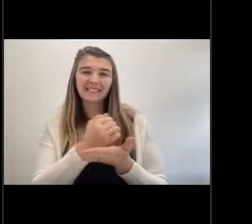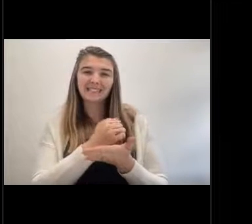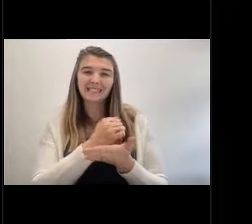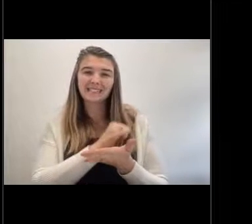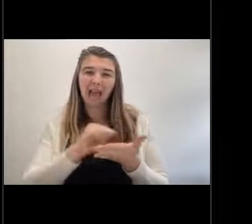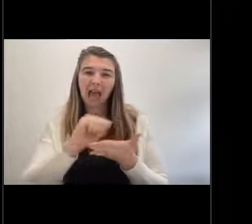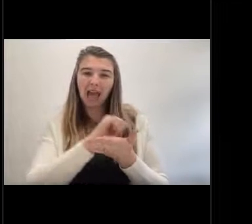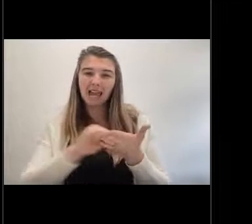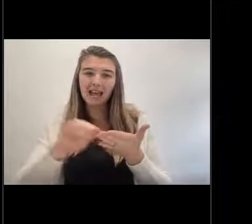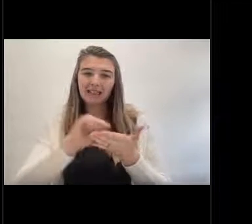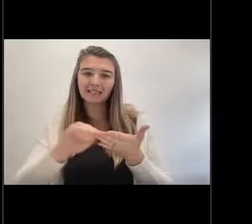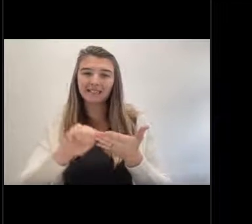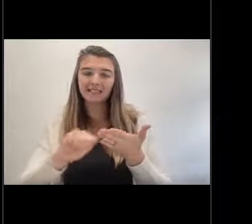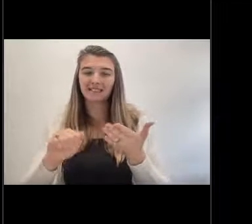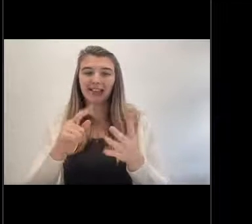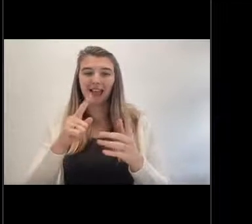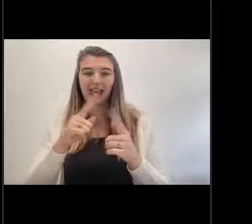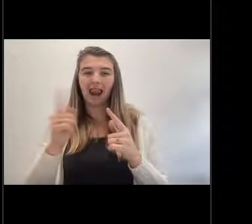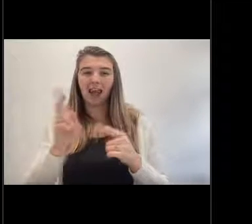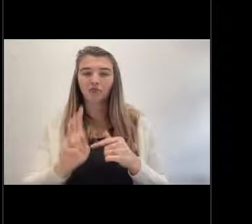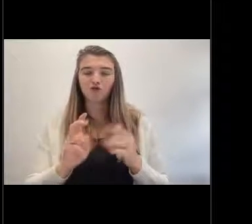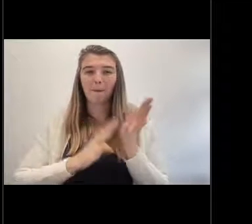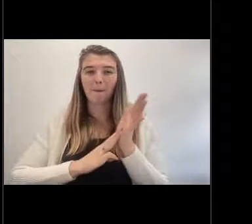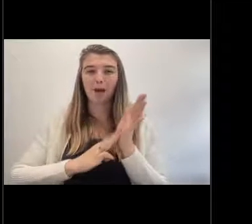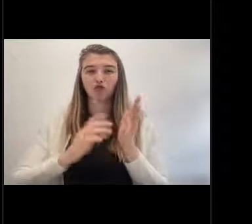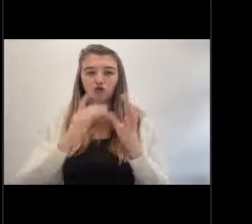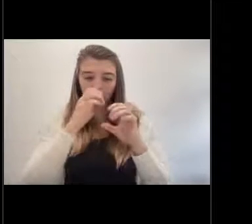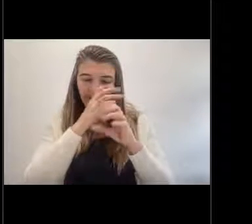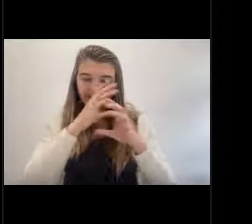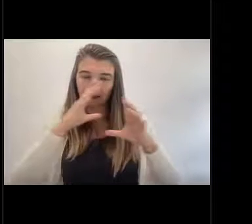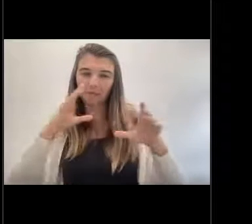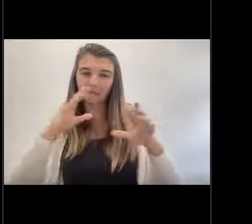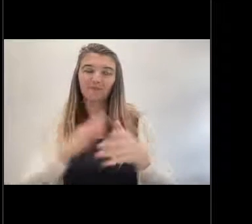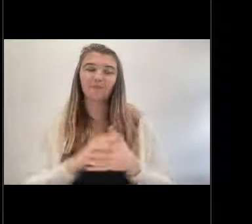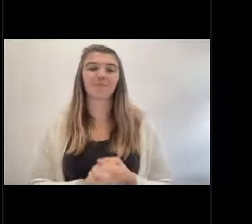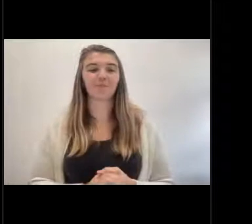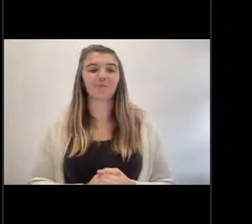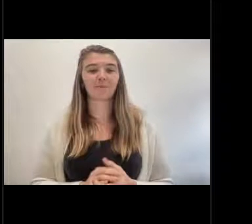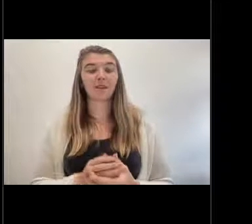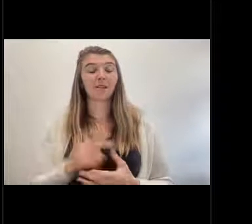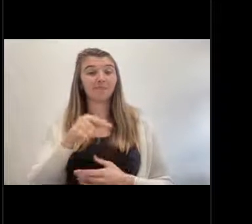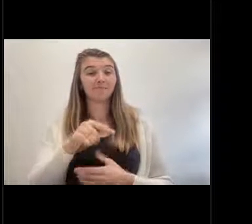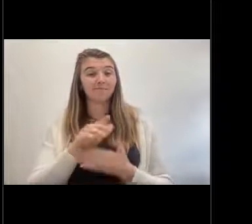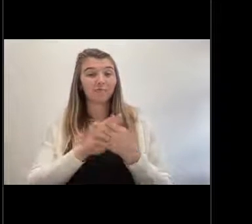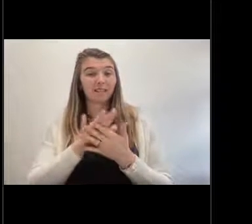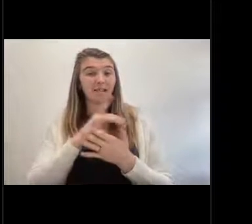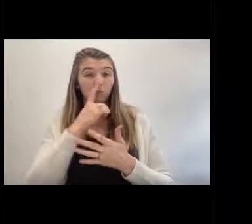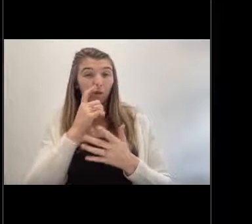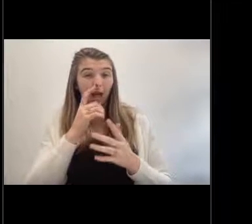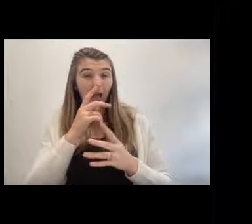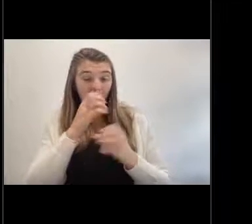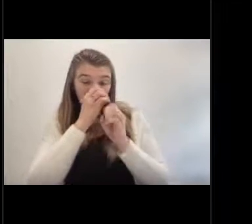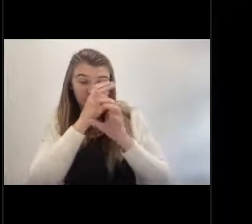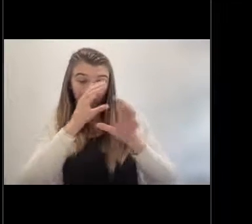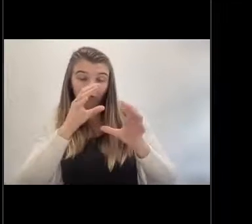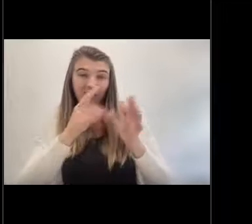the surface of the material. It will allow you to also analyze nanoplastics, which you won't be able to